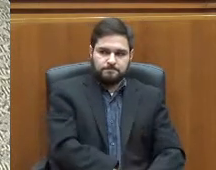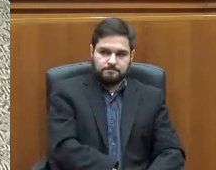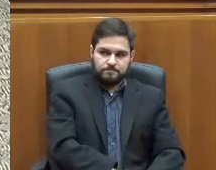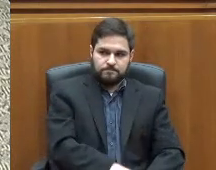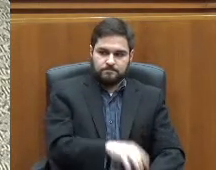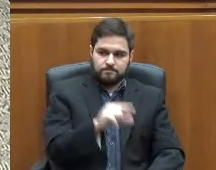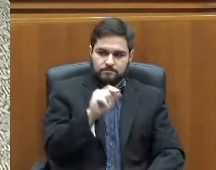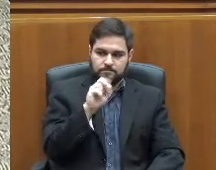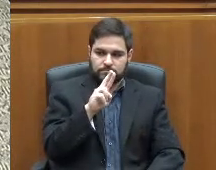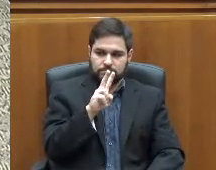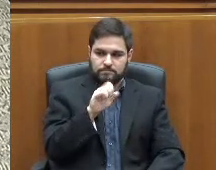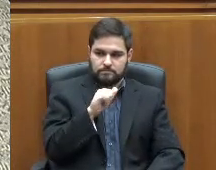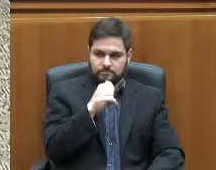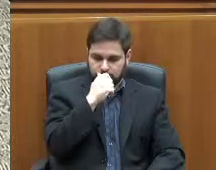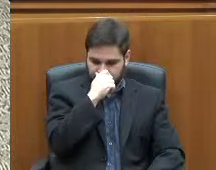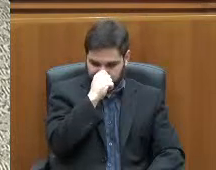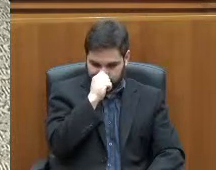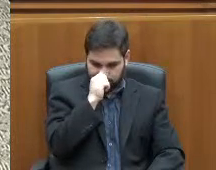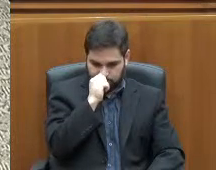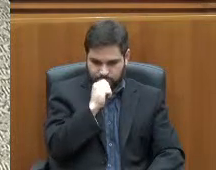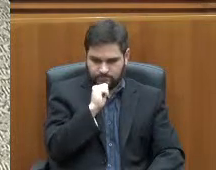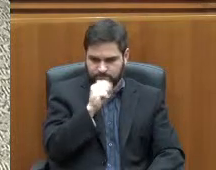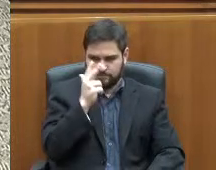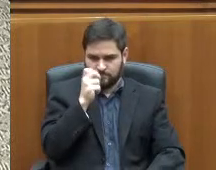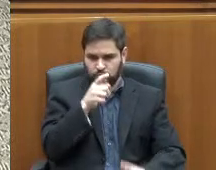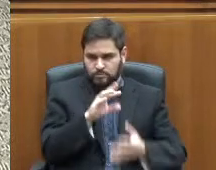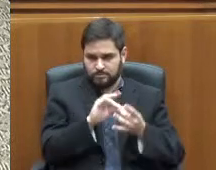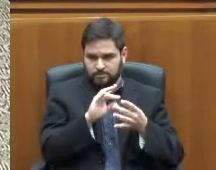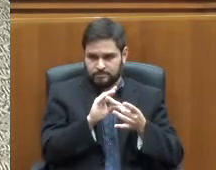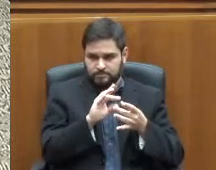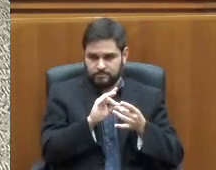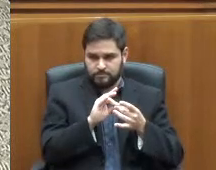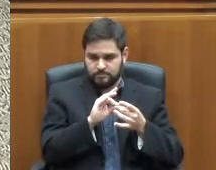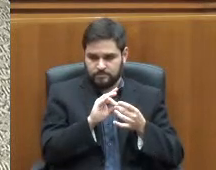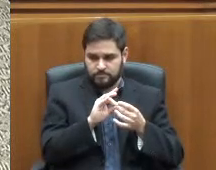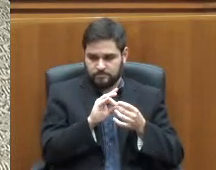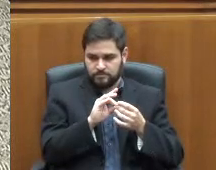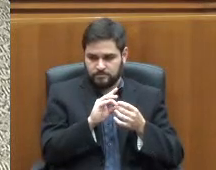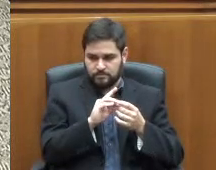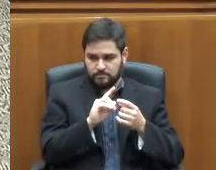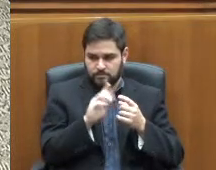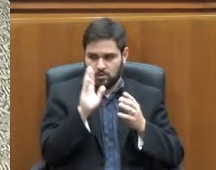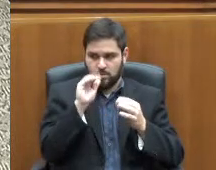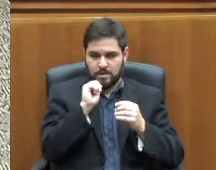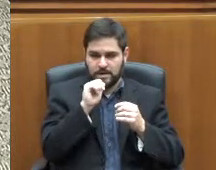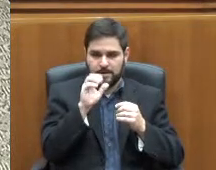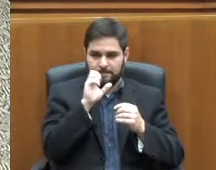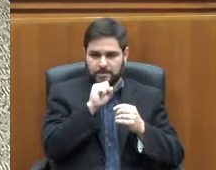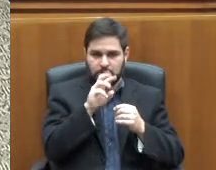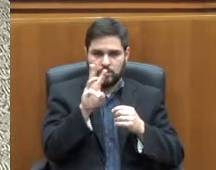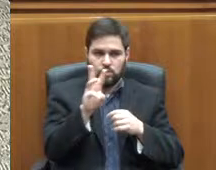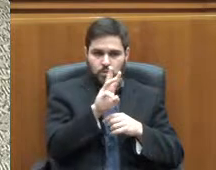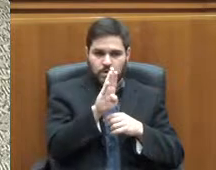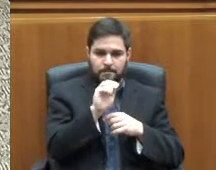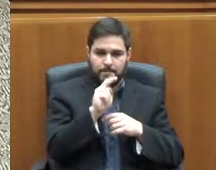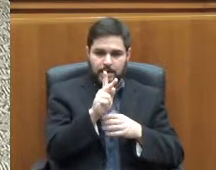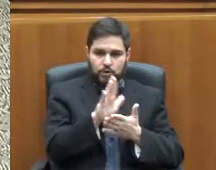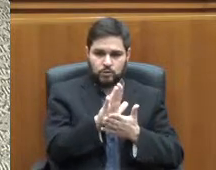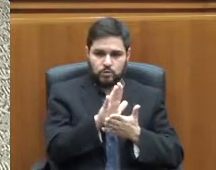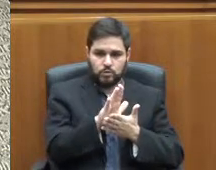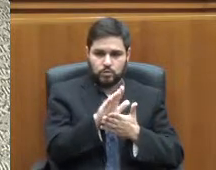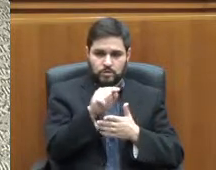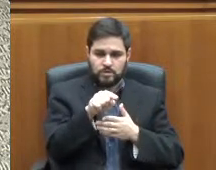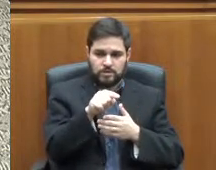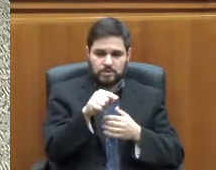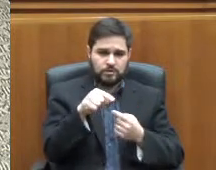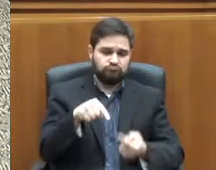Mr. Garvey? Yes, I didn't hear you mention that. I hope I didn't miss it. The West Bank School is the one